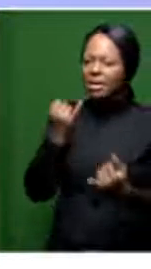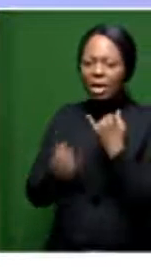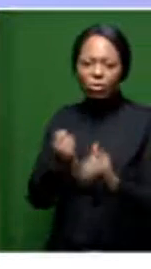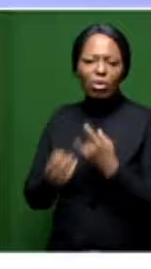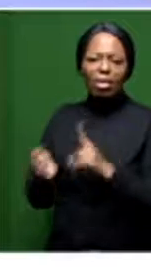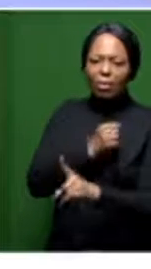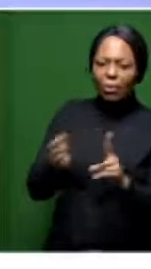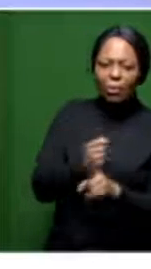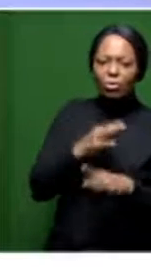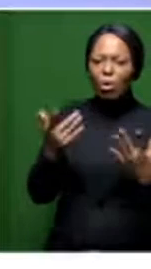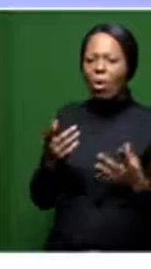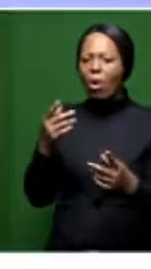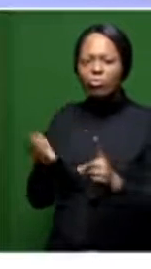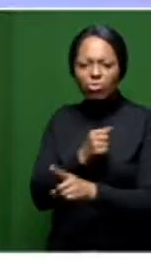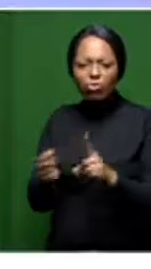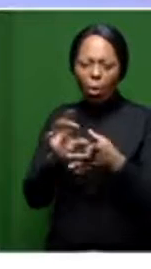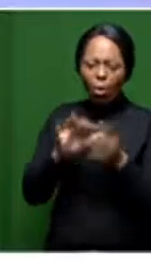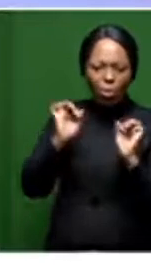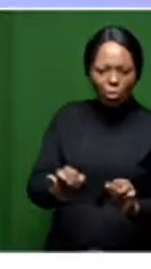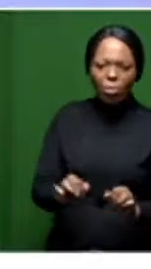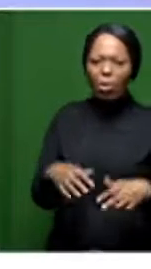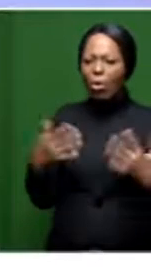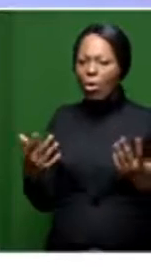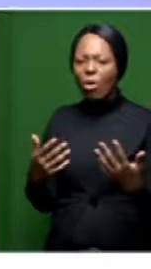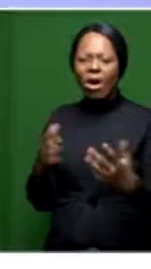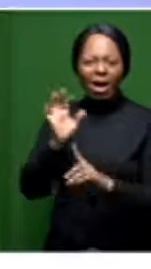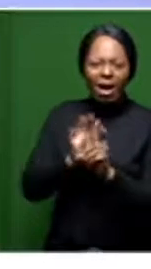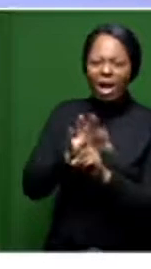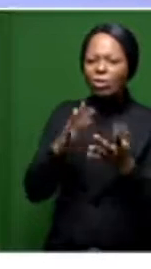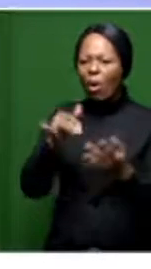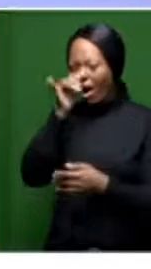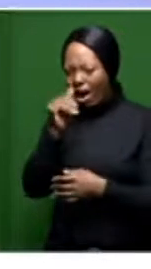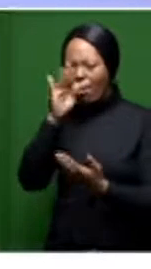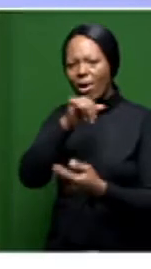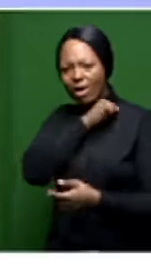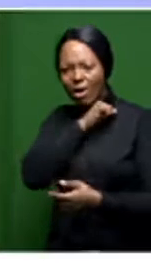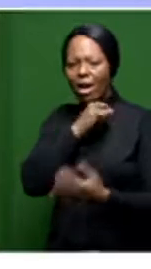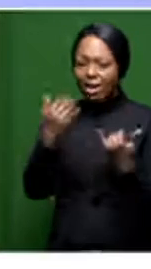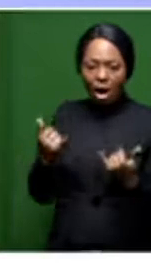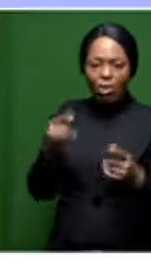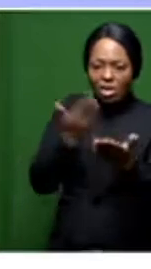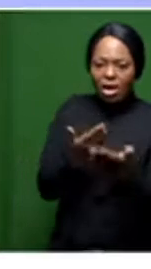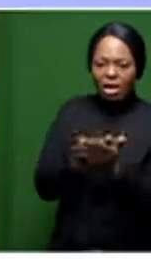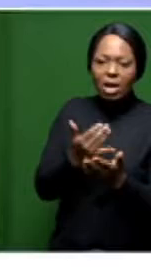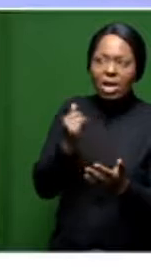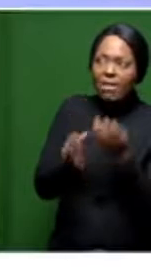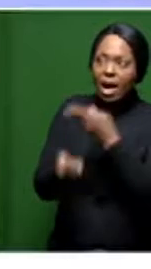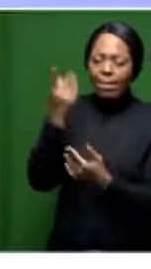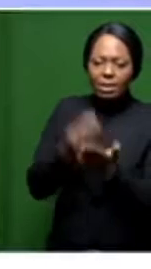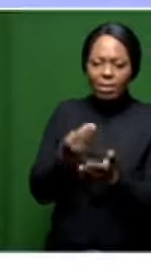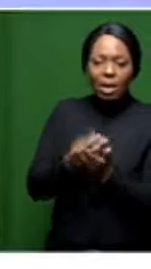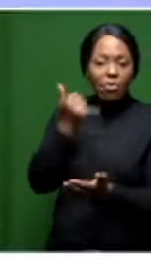home invasions, medical emergencies. Now, for the first time ever, could push a button and get help. And the